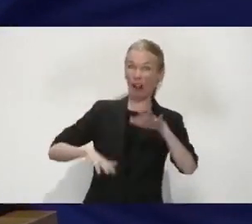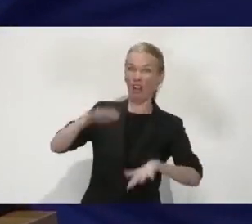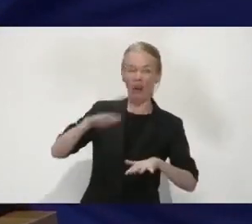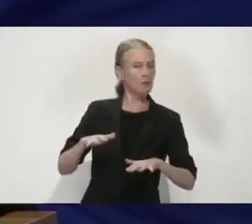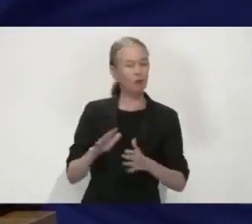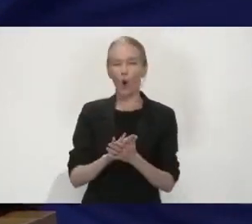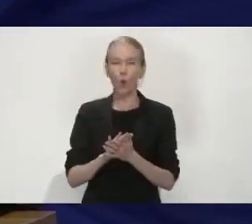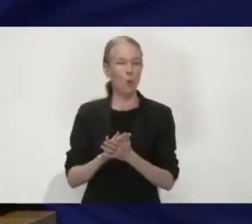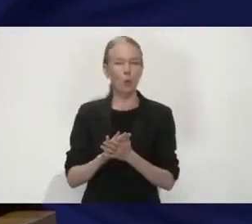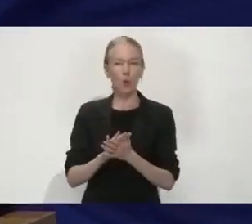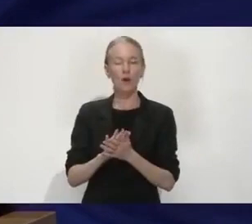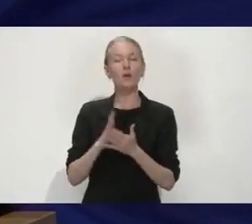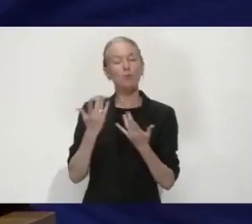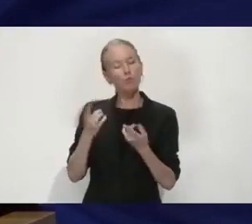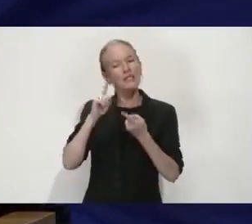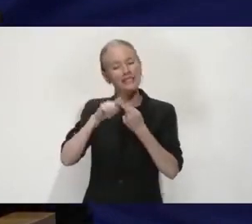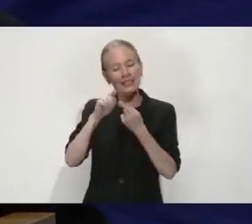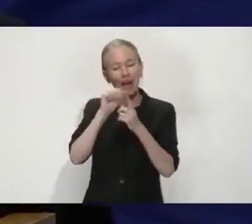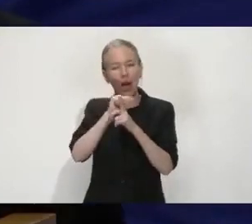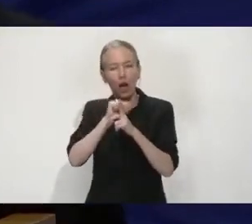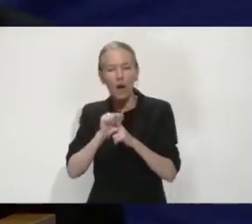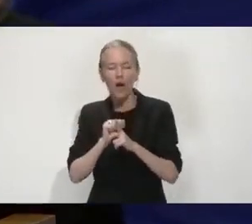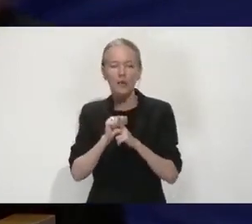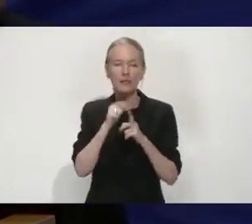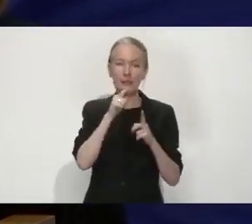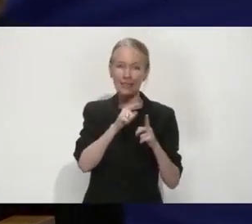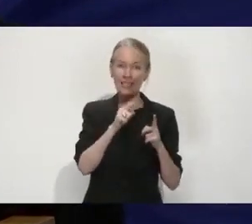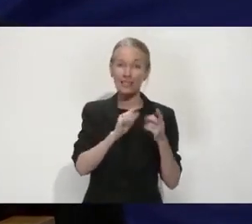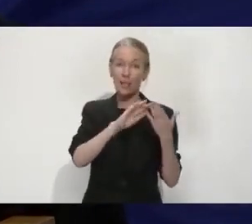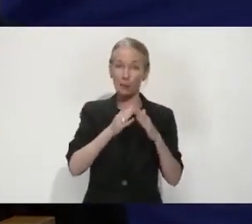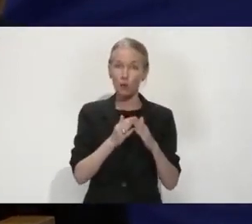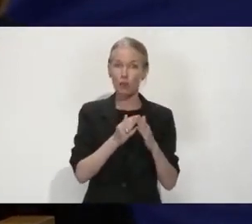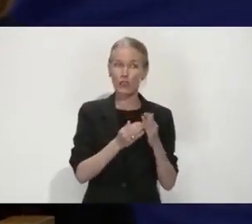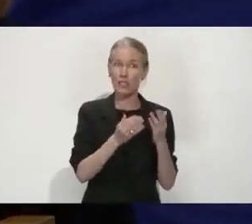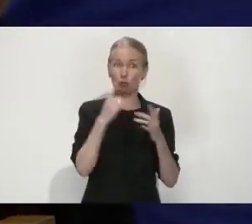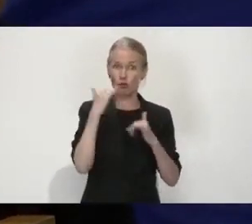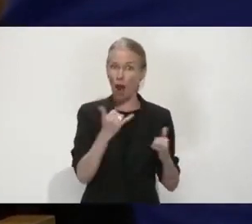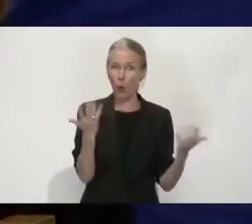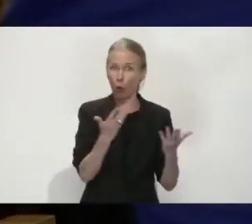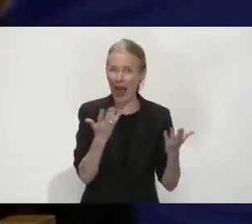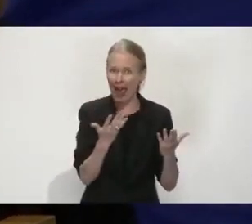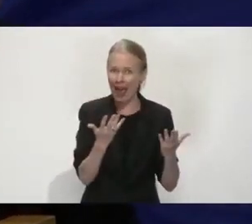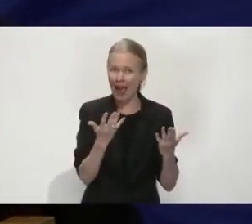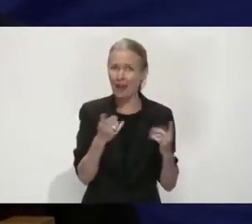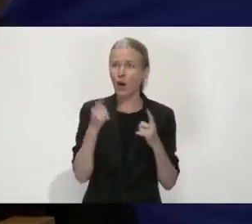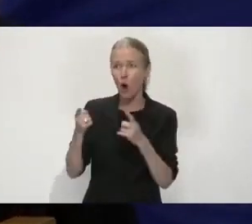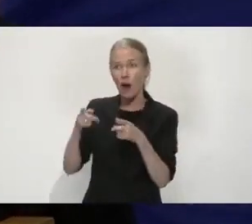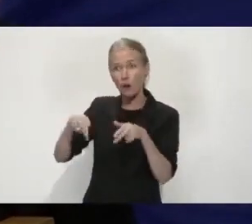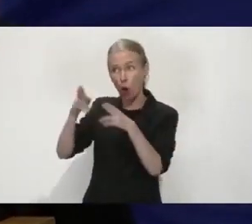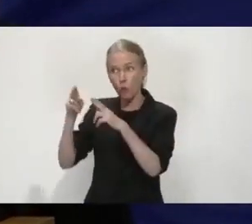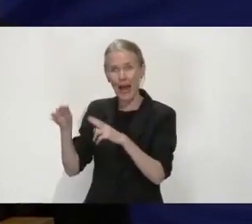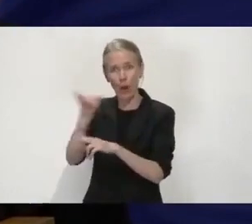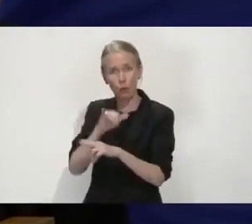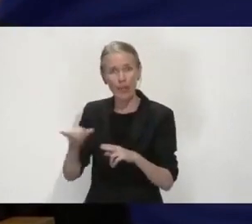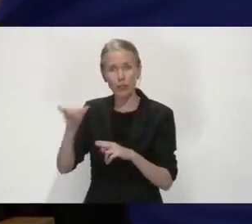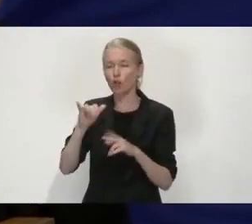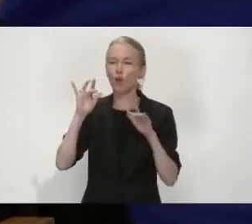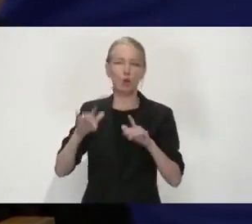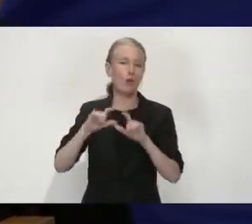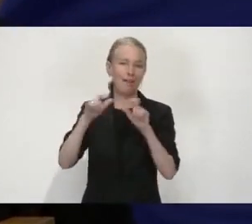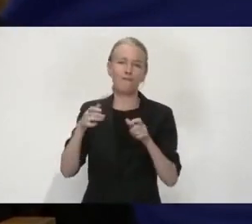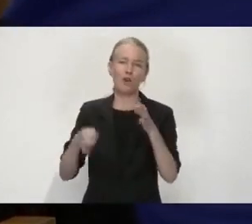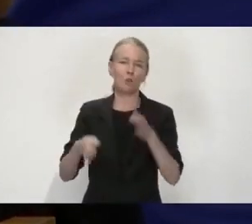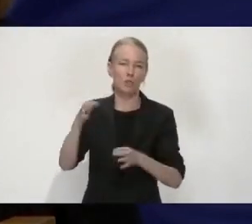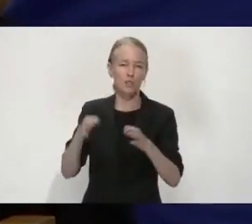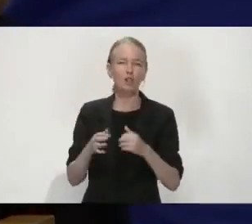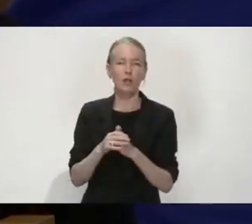still working through where that trial will be. We have a couple of contenders of isolation facilities where it will be useful